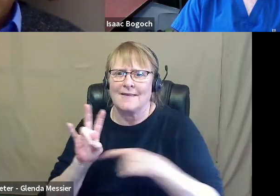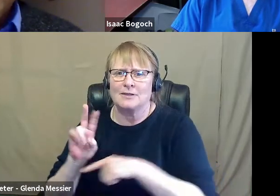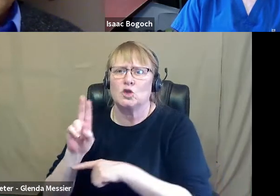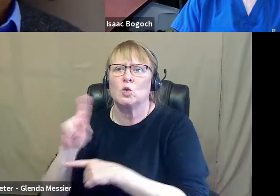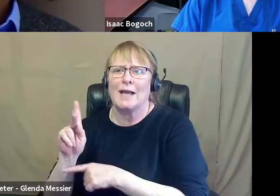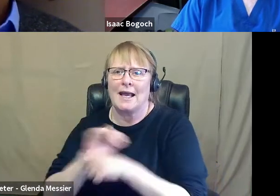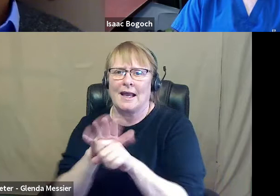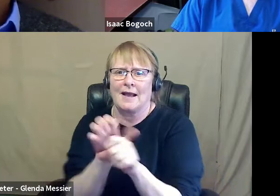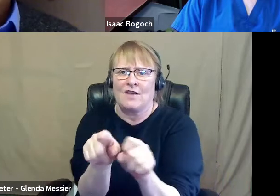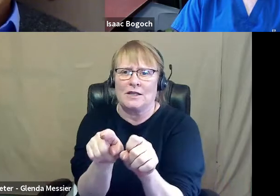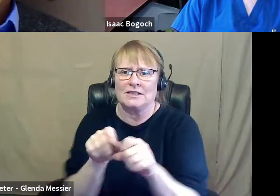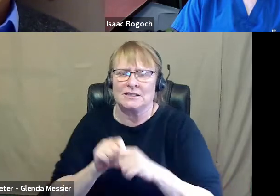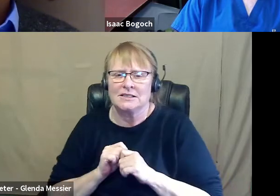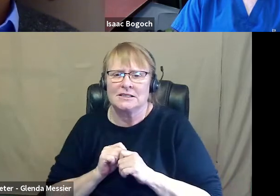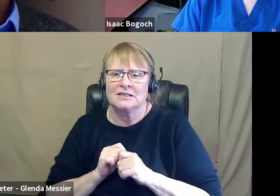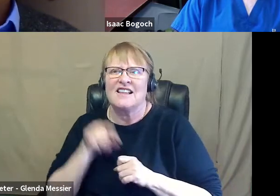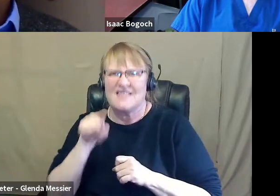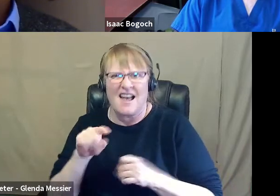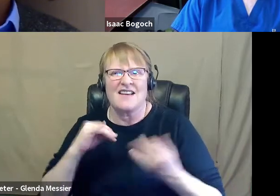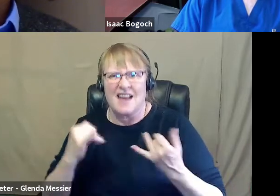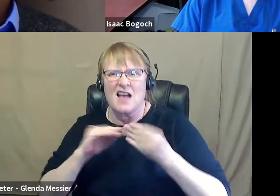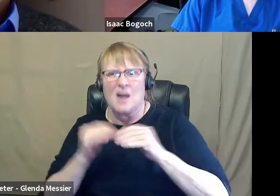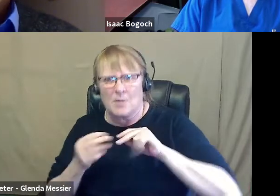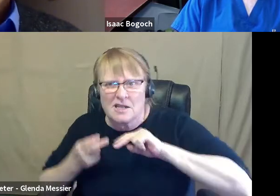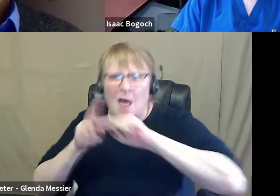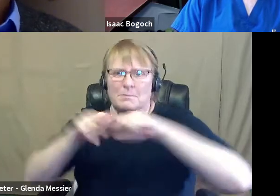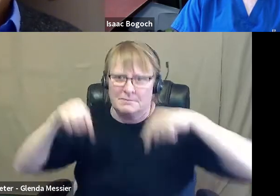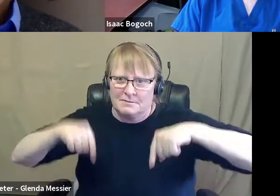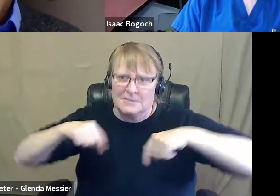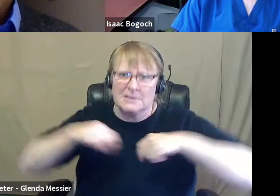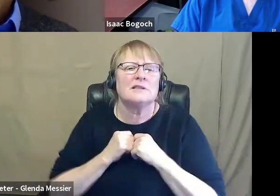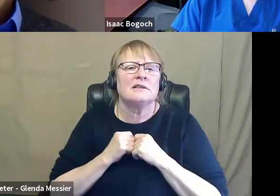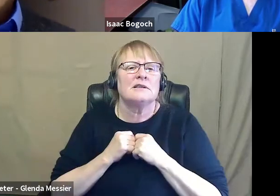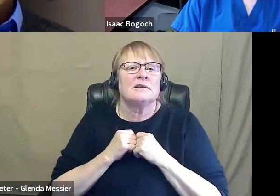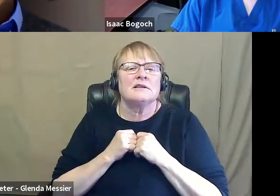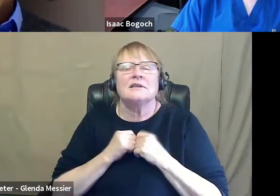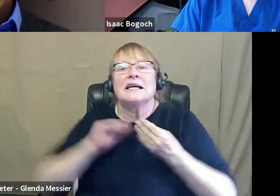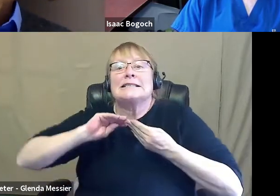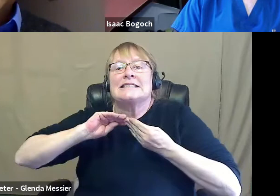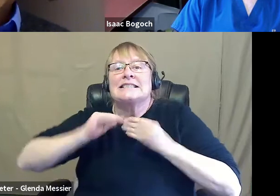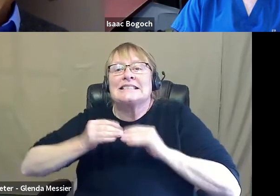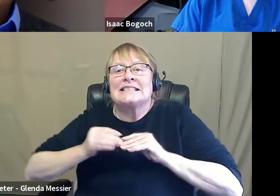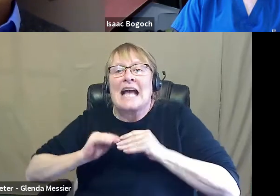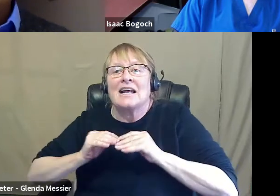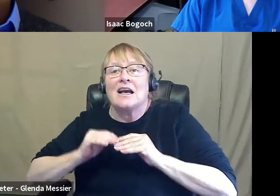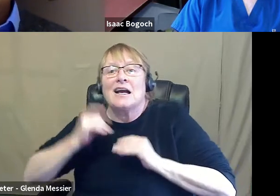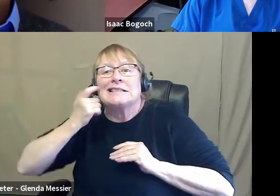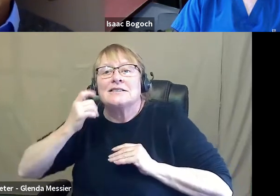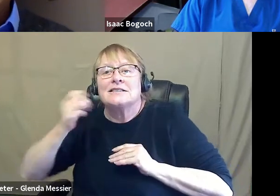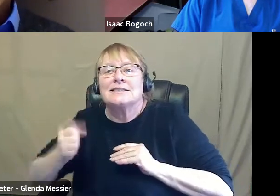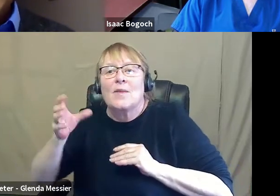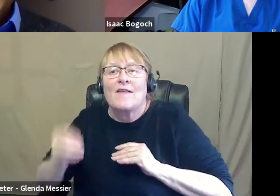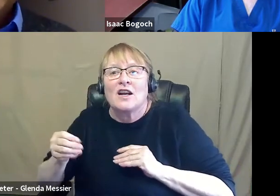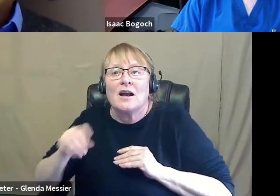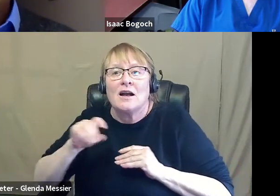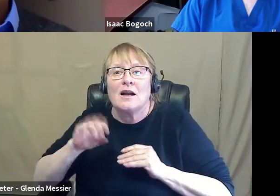right? And the one that really is circulating in high numbers here in Ontario. We have less data on the one that came out of South Africa, the